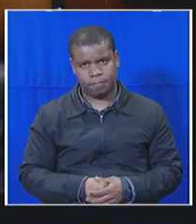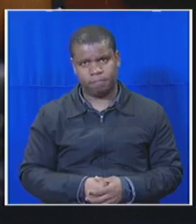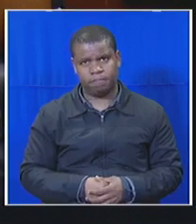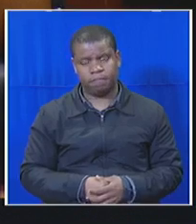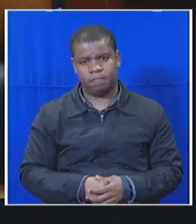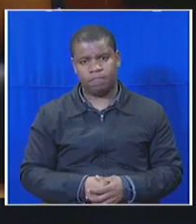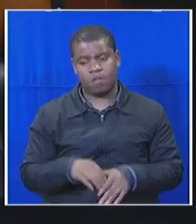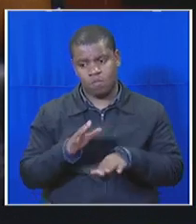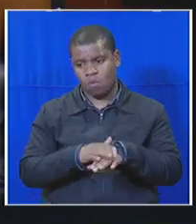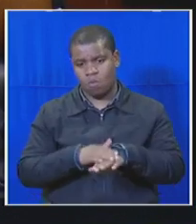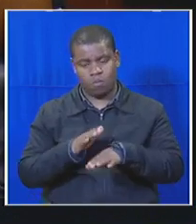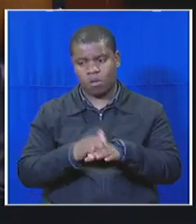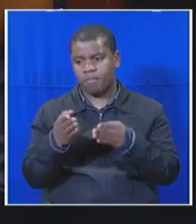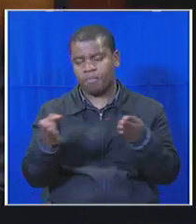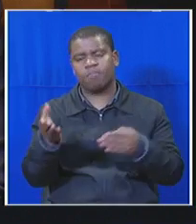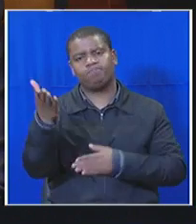Notices of motion. Yes, honorable member, come.